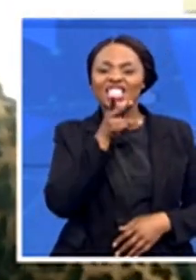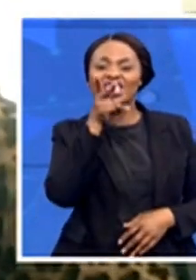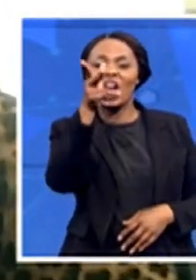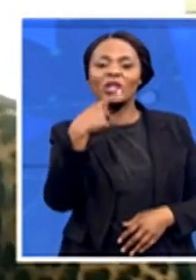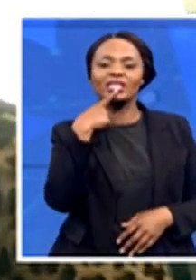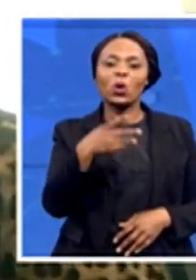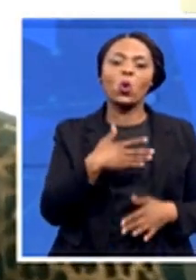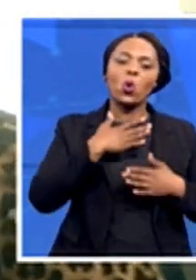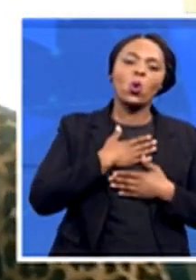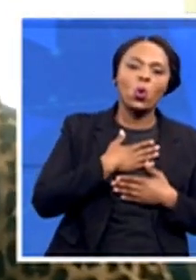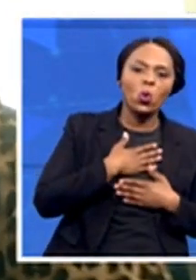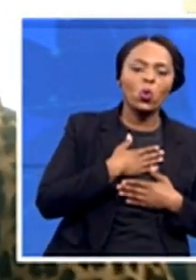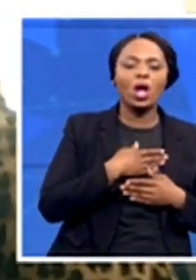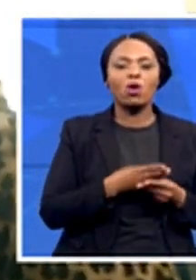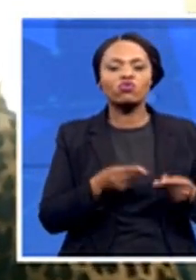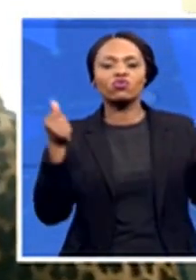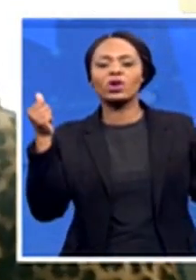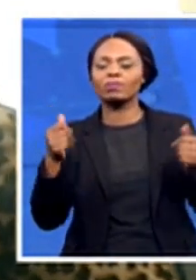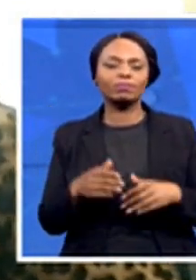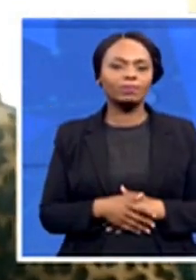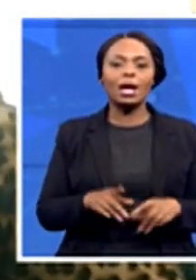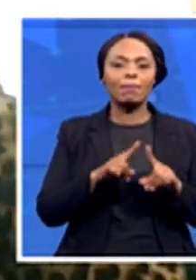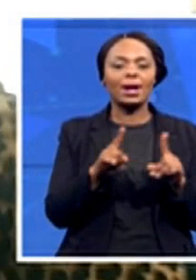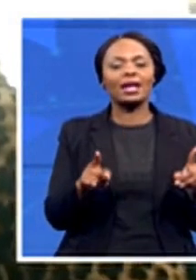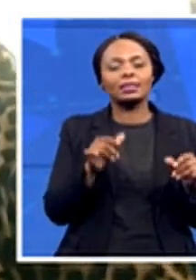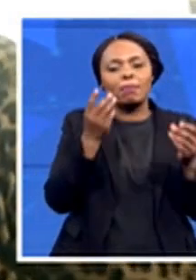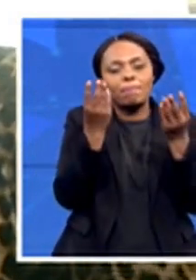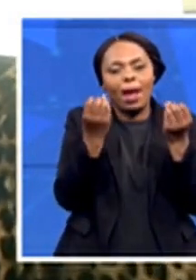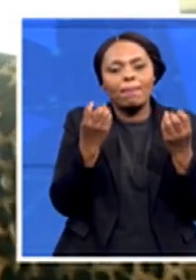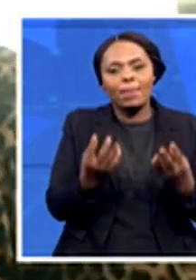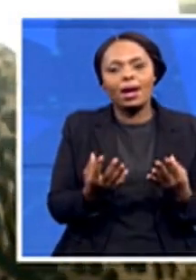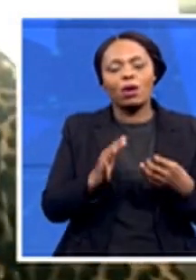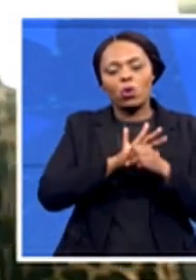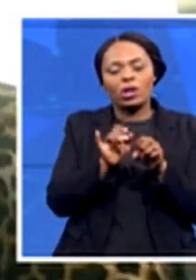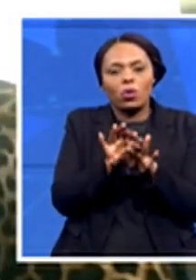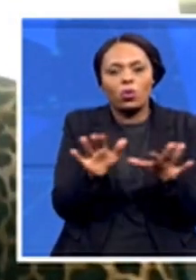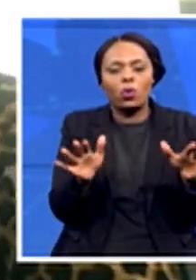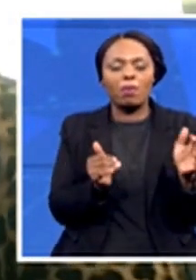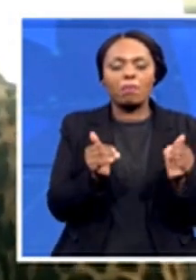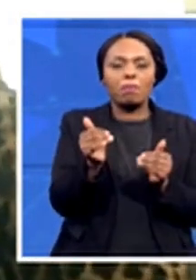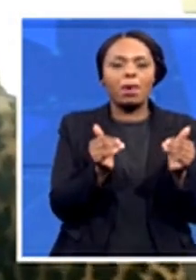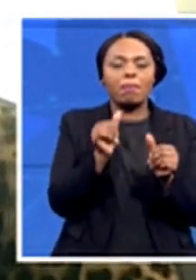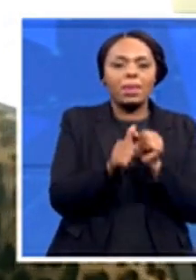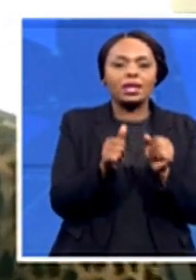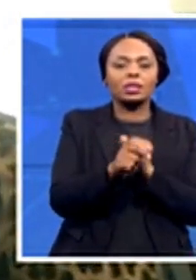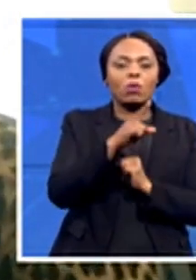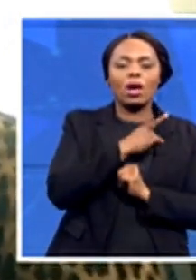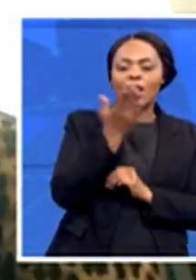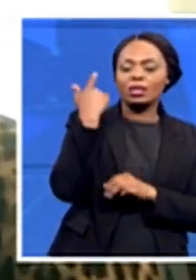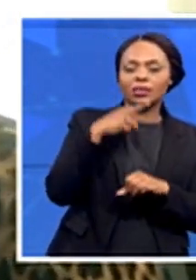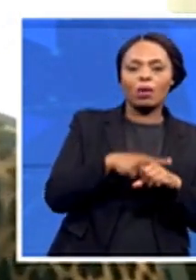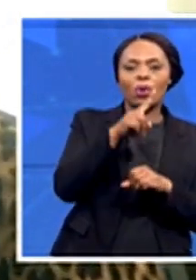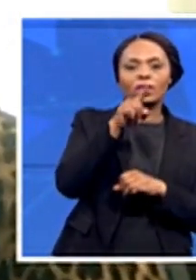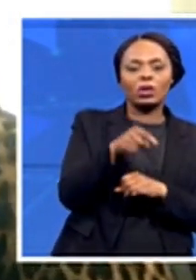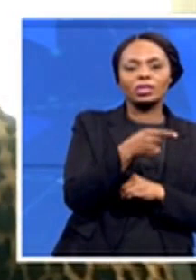we are seeing the numbers are being managed. Because if you look at the previous days, it's 1,600, 1,700, because we had seen a spike which was